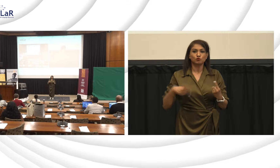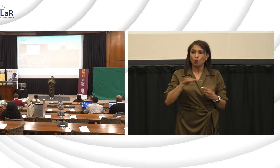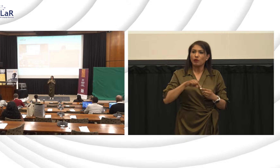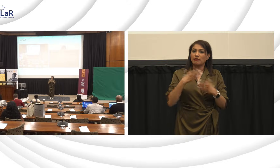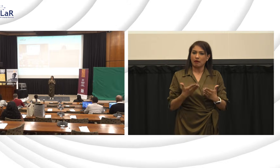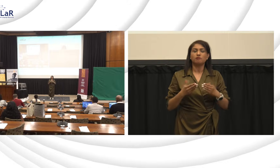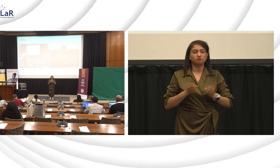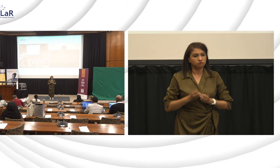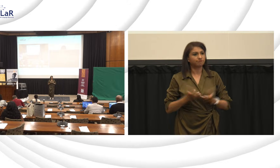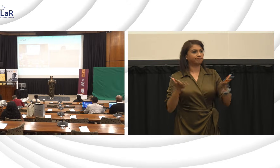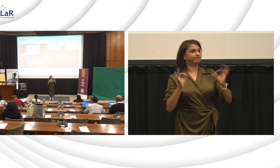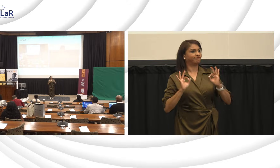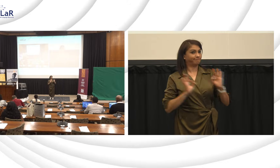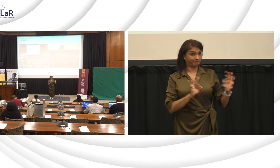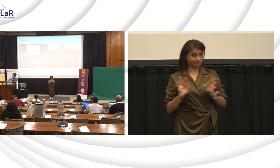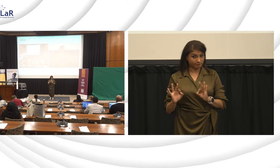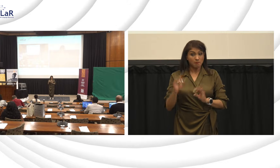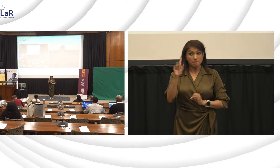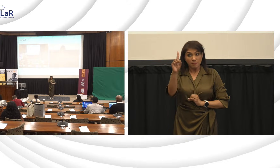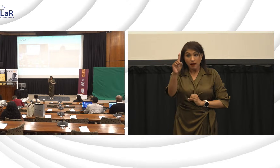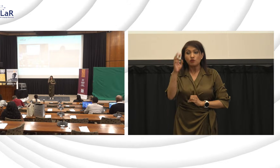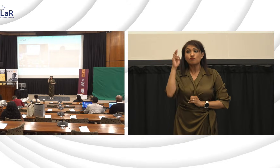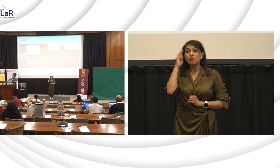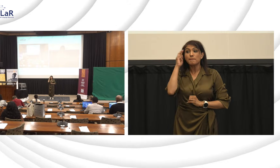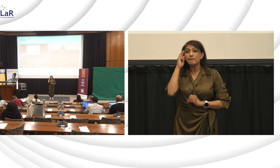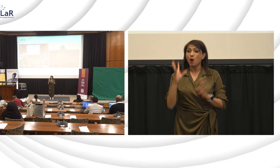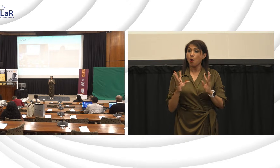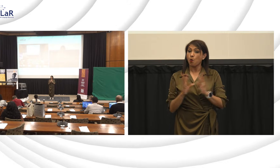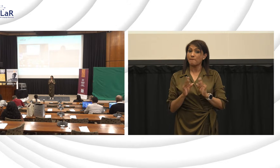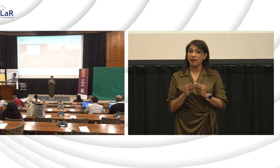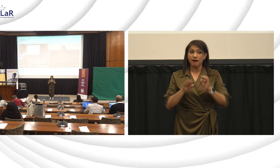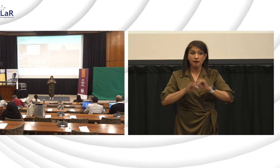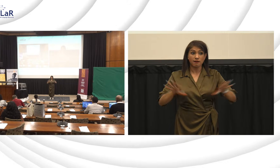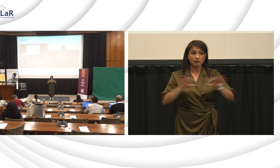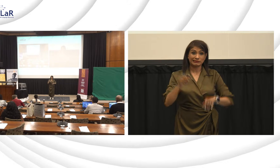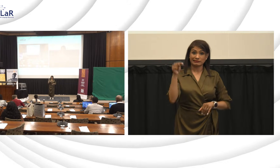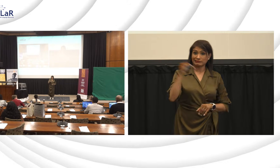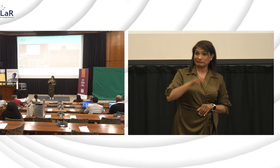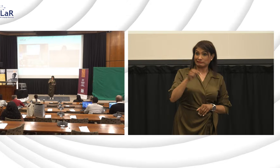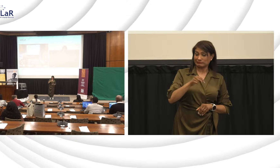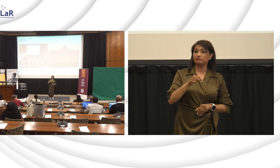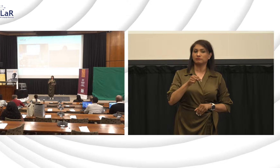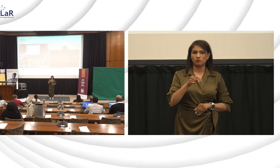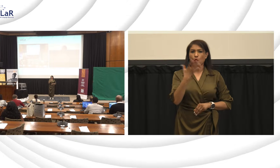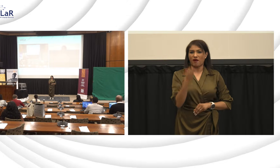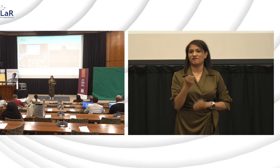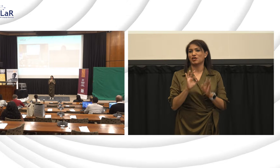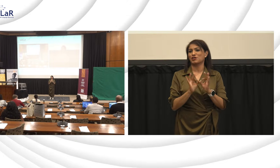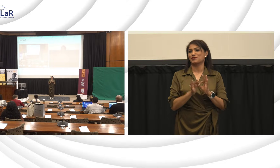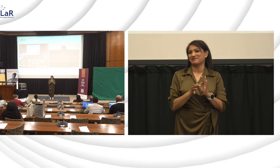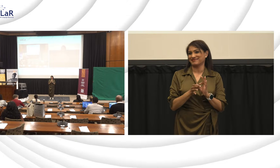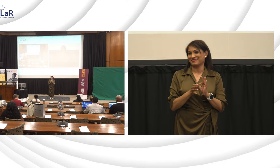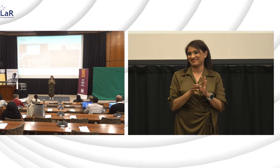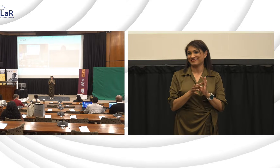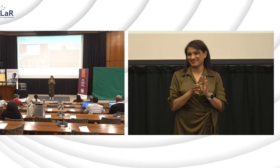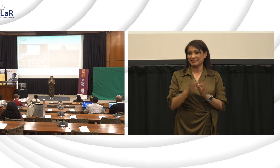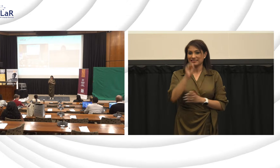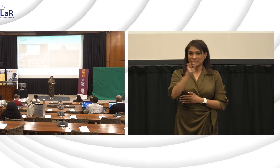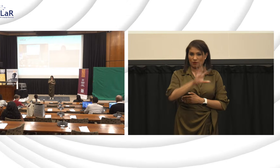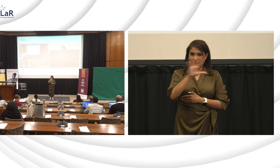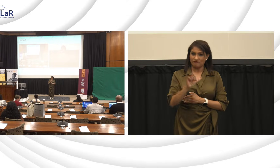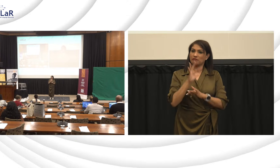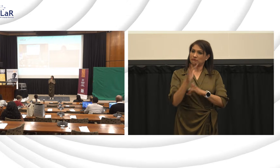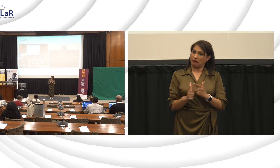users. And so we are here to support each other, and we want to provide support on both aspects. We do also